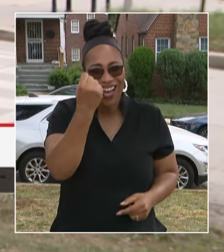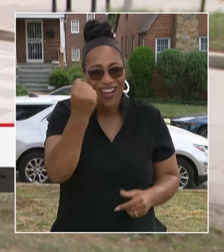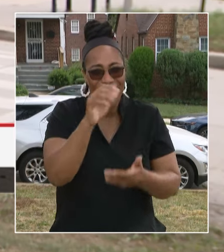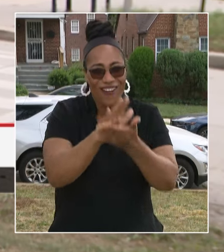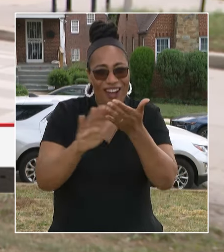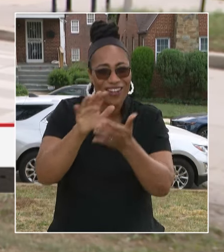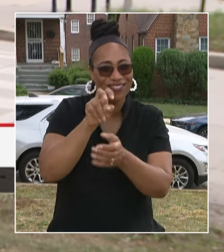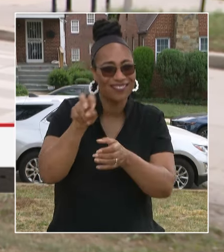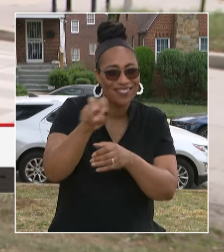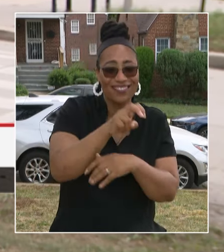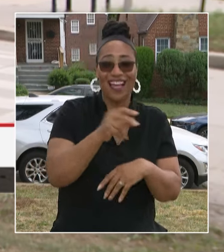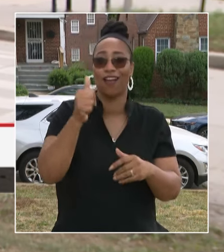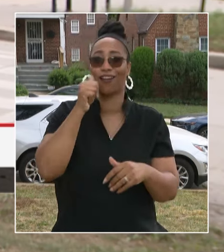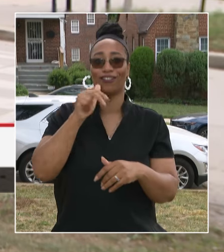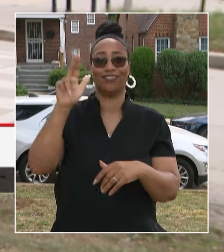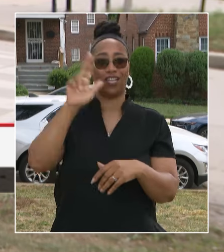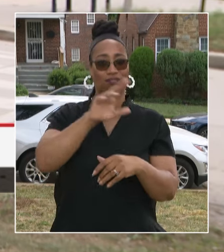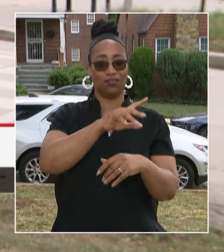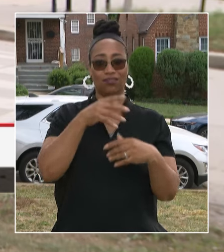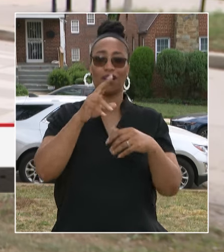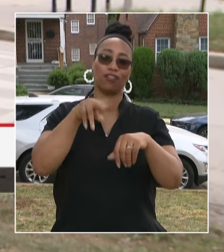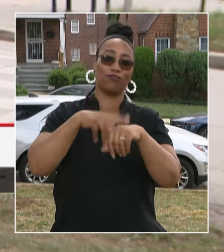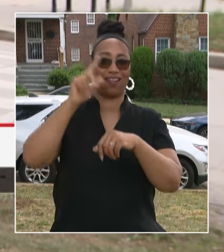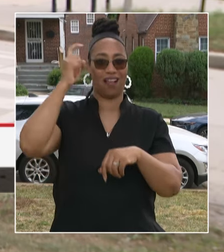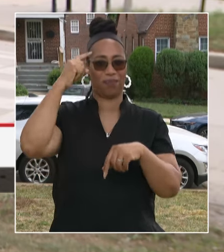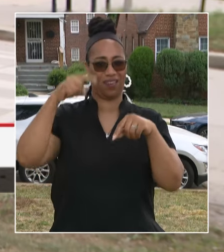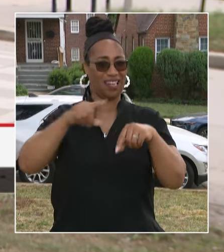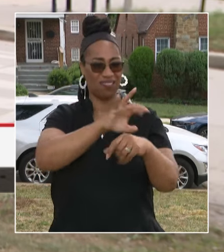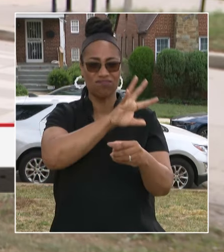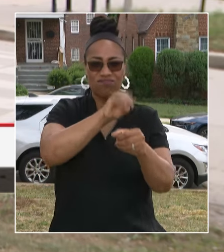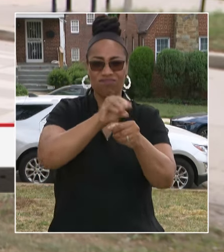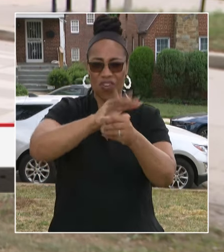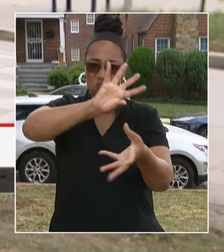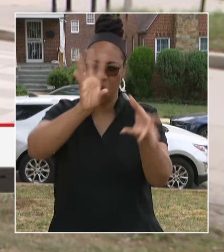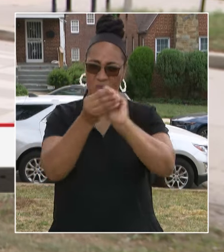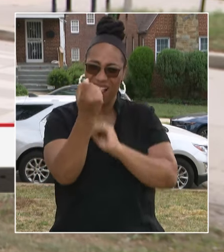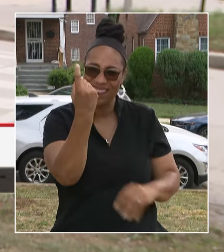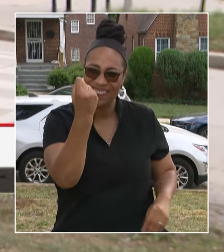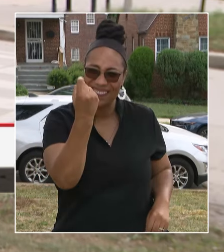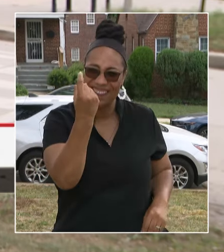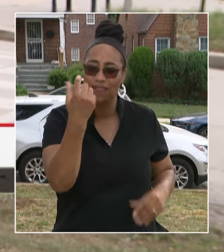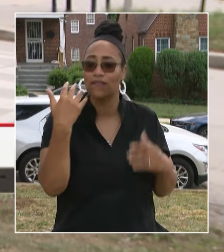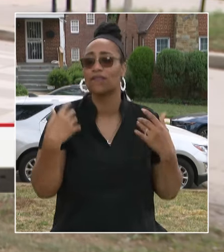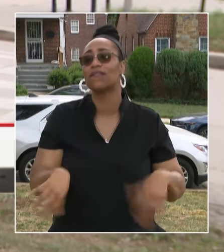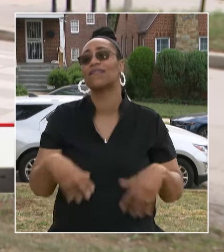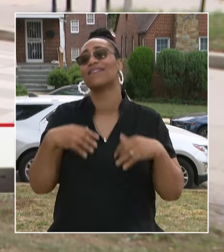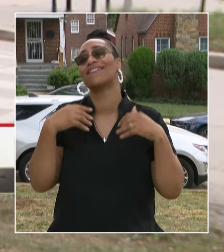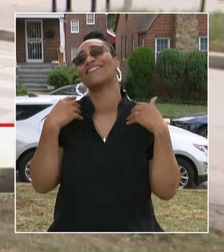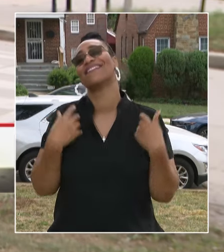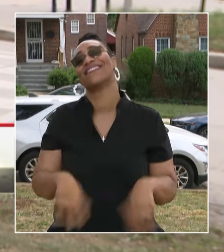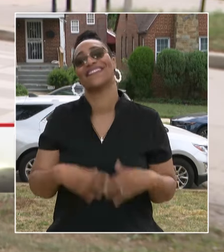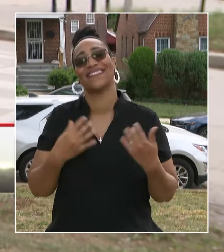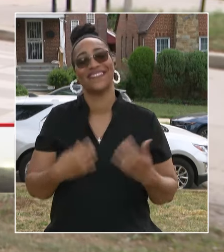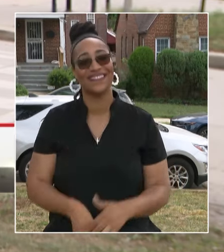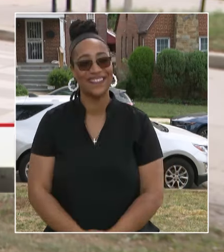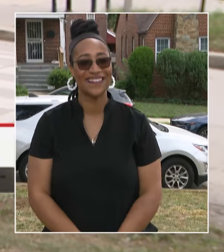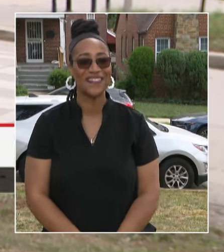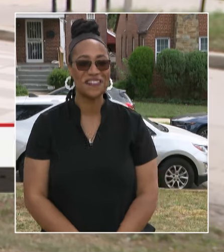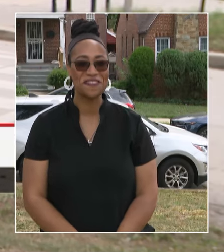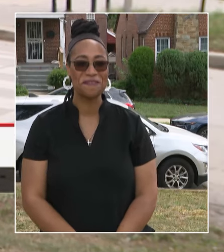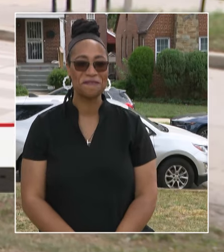Howard's Engineering School, and in 2014, UDC awarded him the Doctor of Humane Letters. The William Spaulding